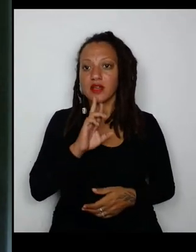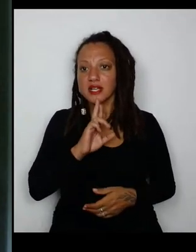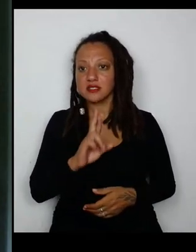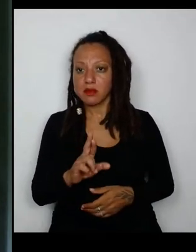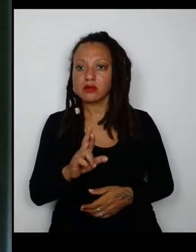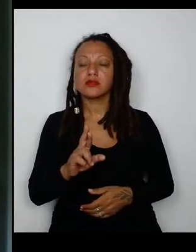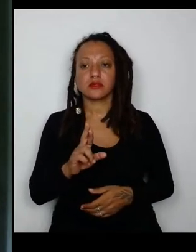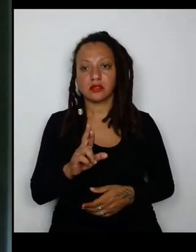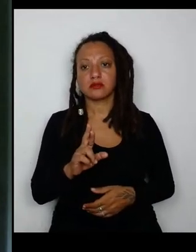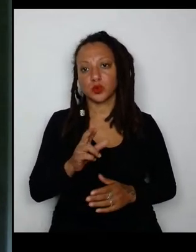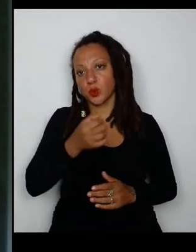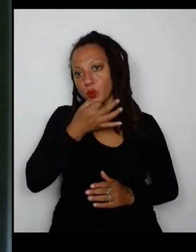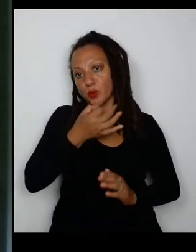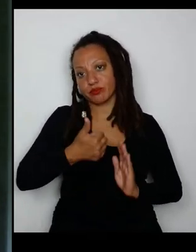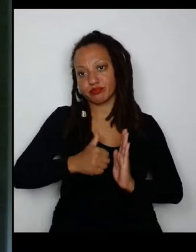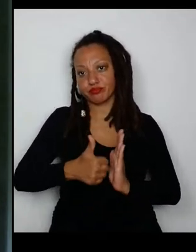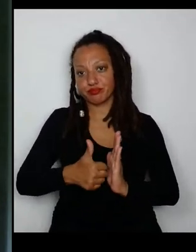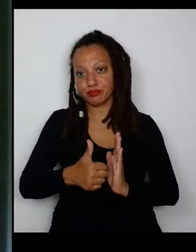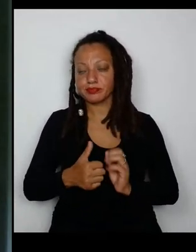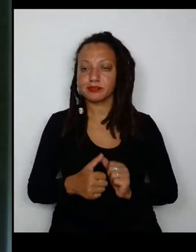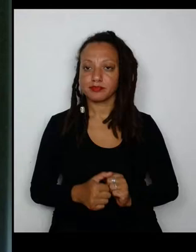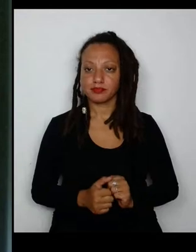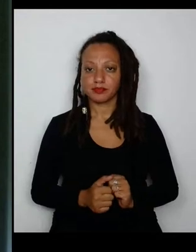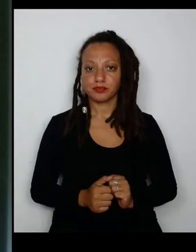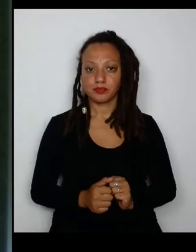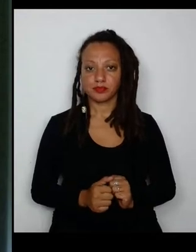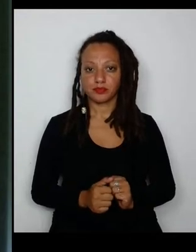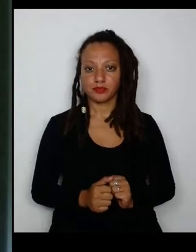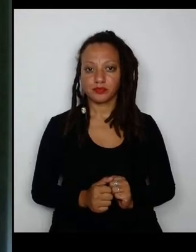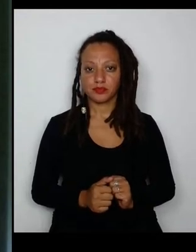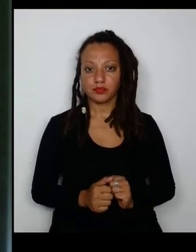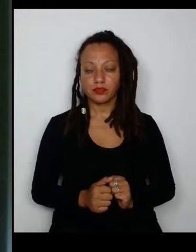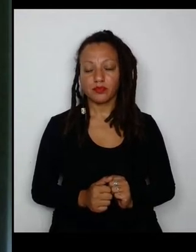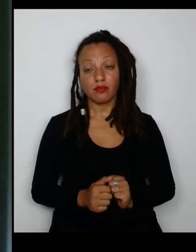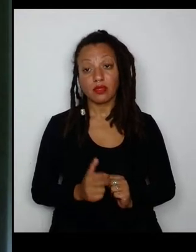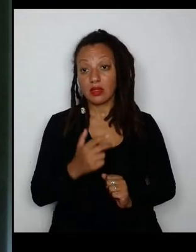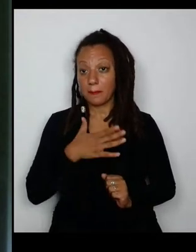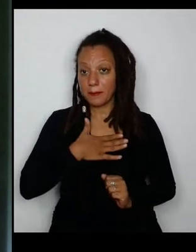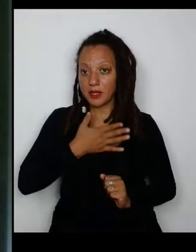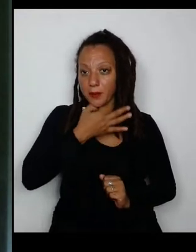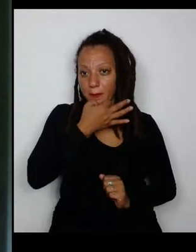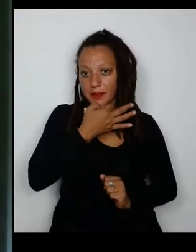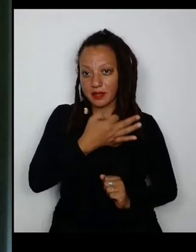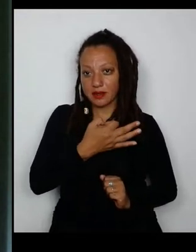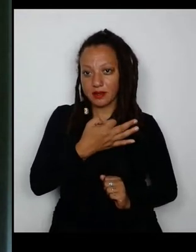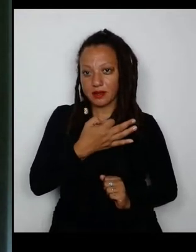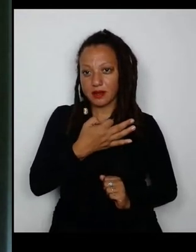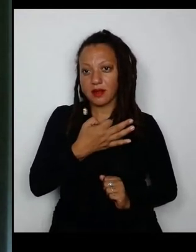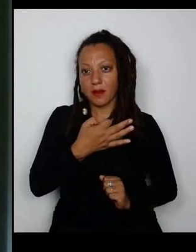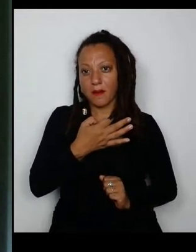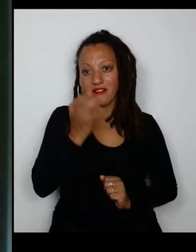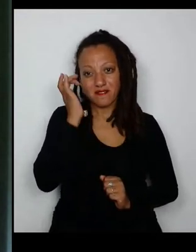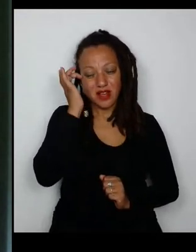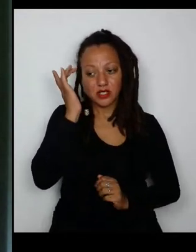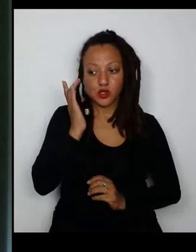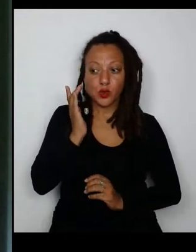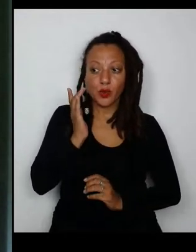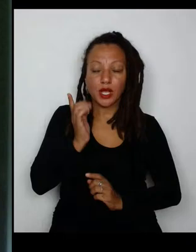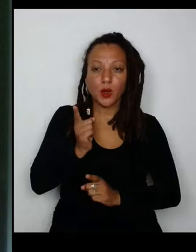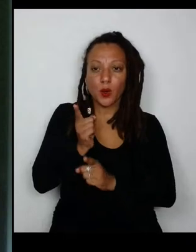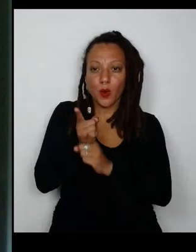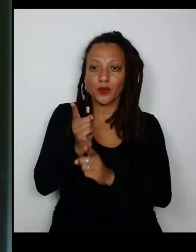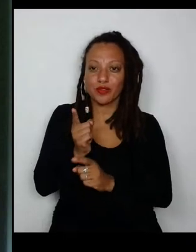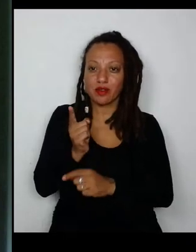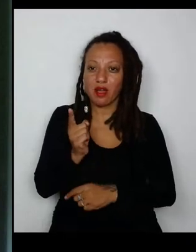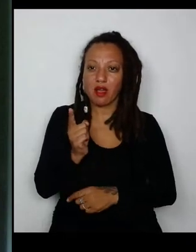find the the intention that was go again and to see value in what was considered to be like limbus a pilfering